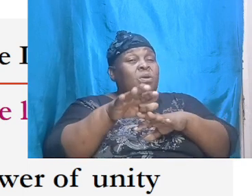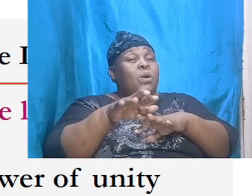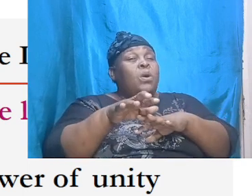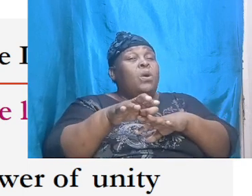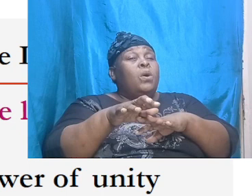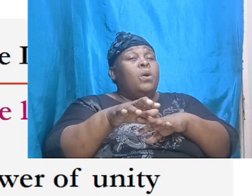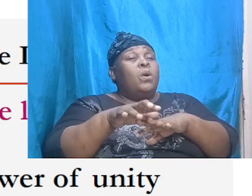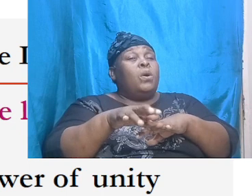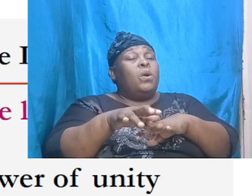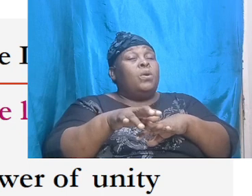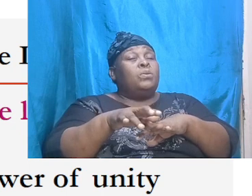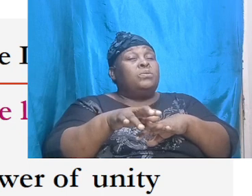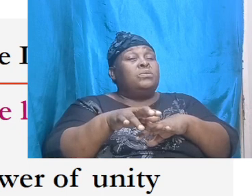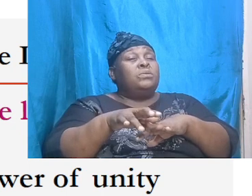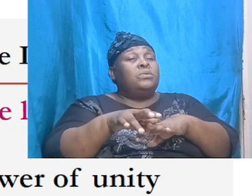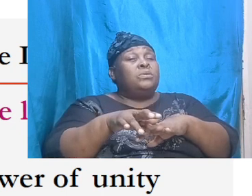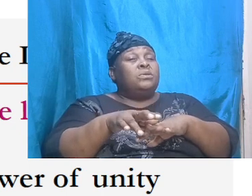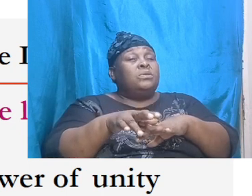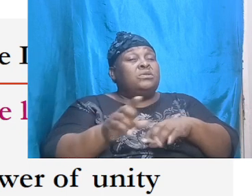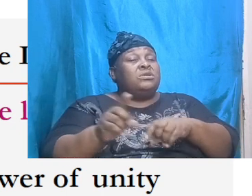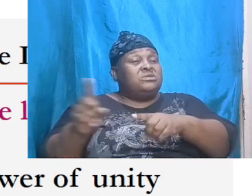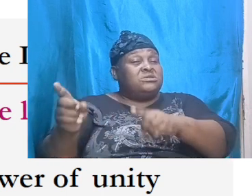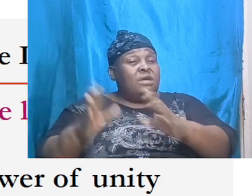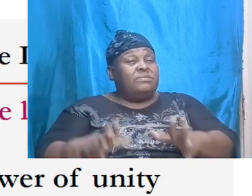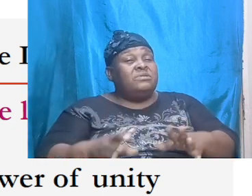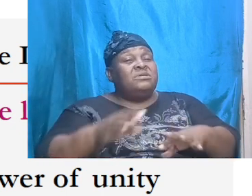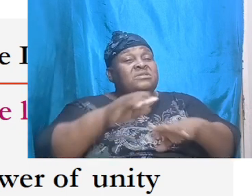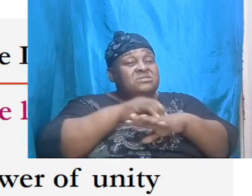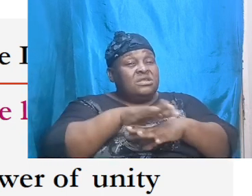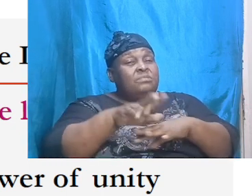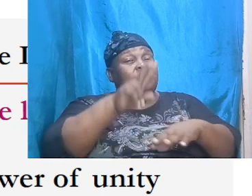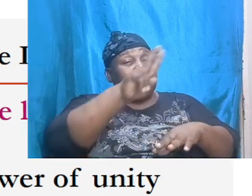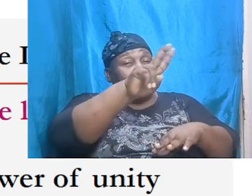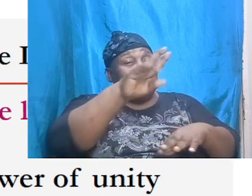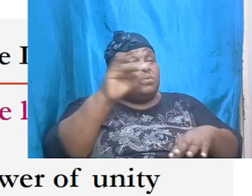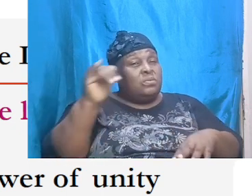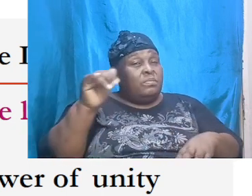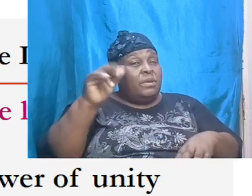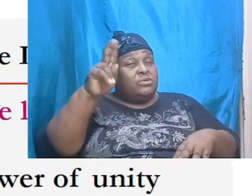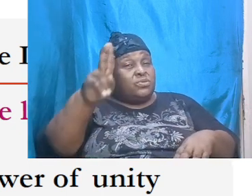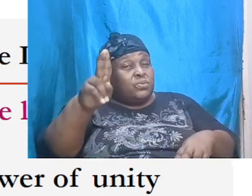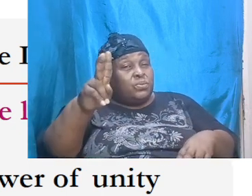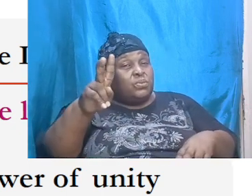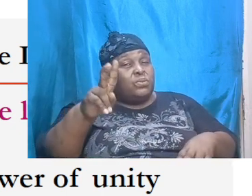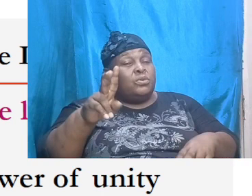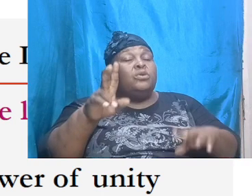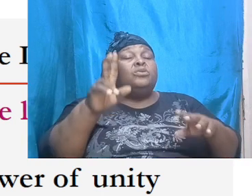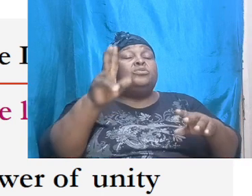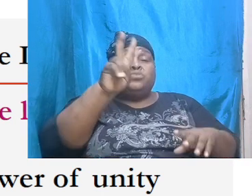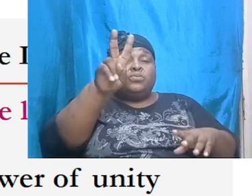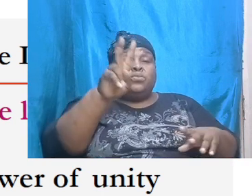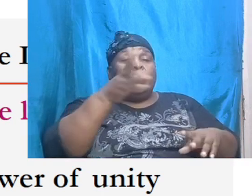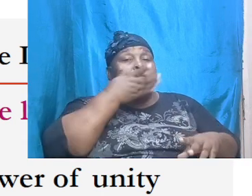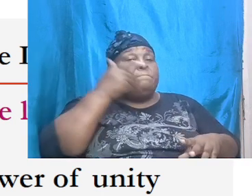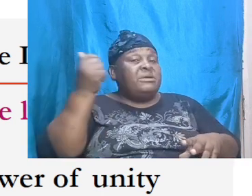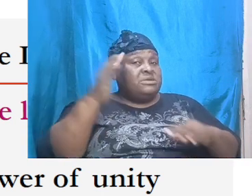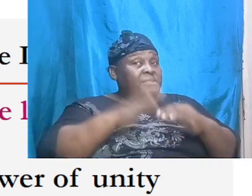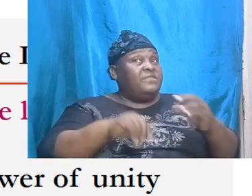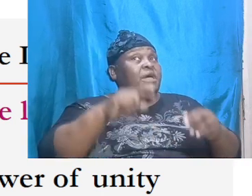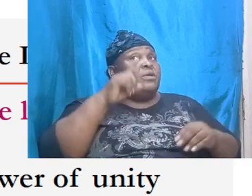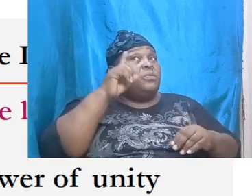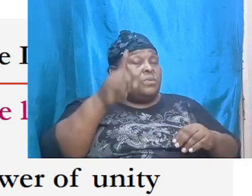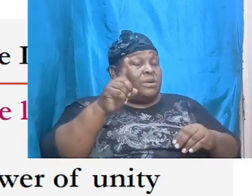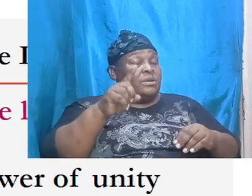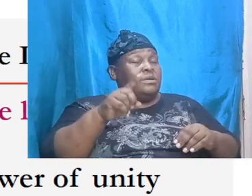was trying to get them to understand the principle of Ecclesiastes 4 verse 9. Two are better than one because they have a